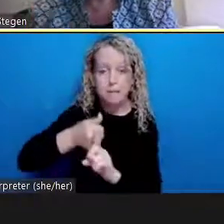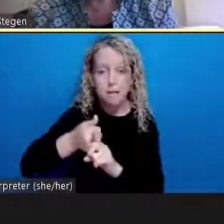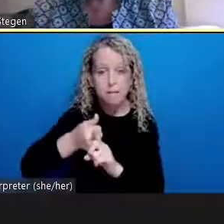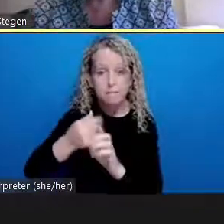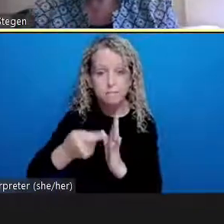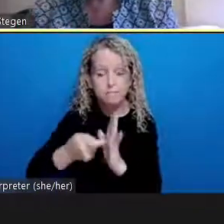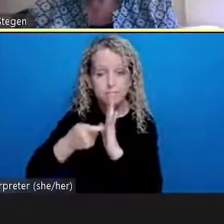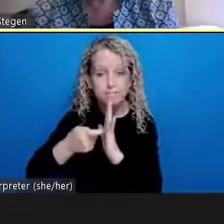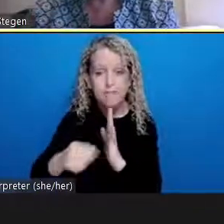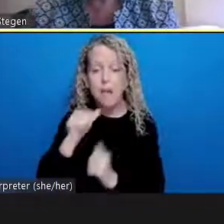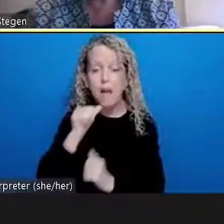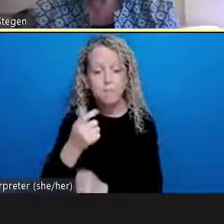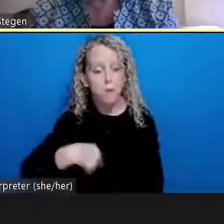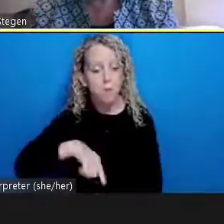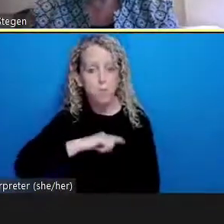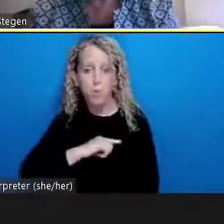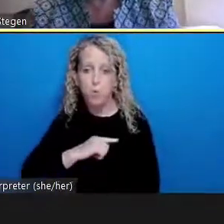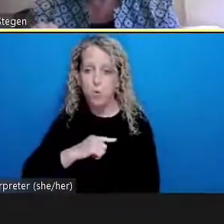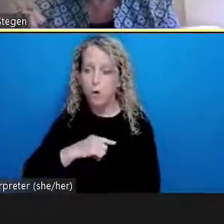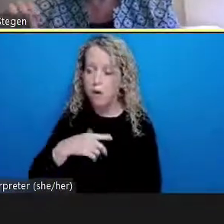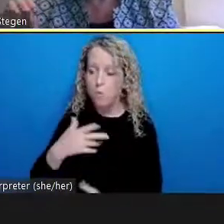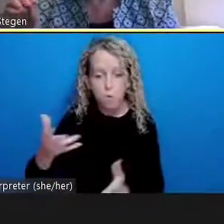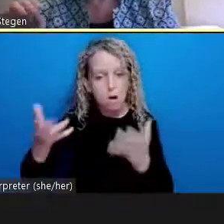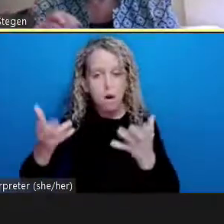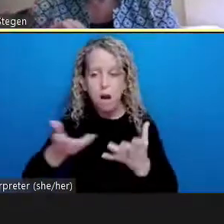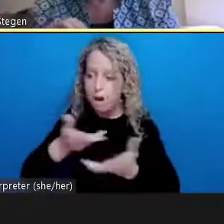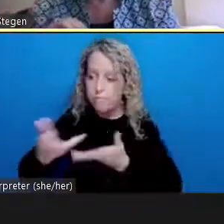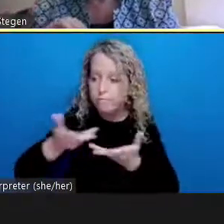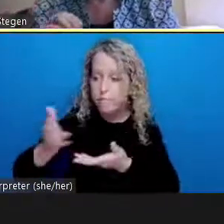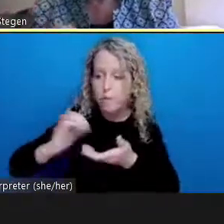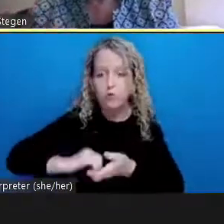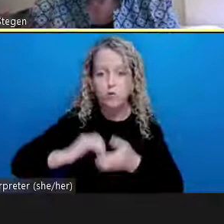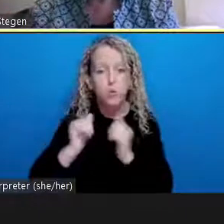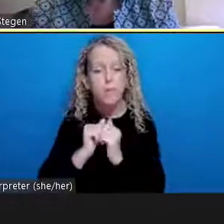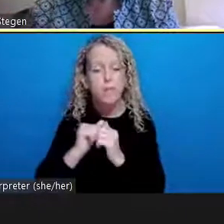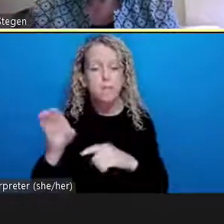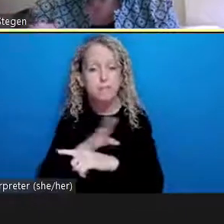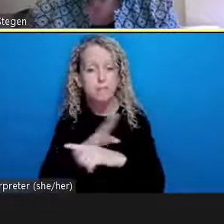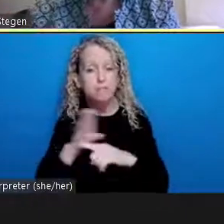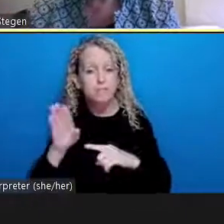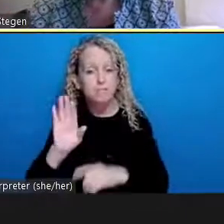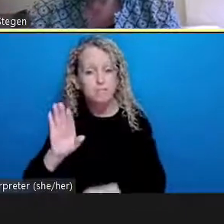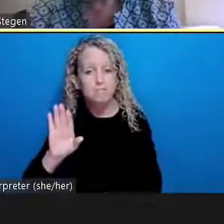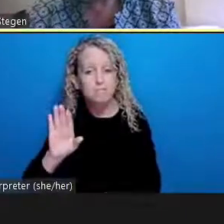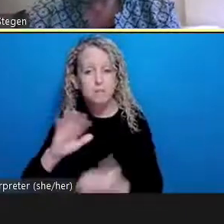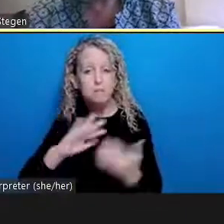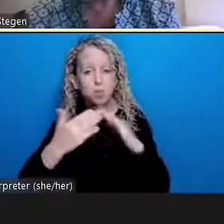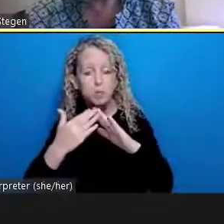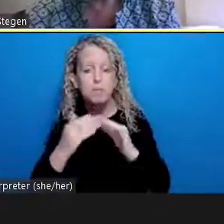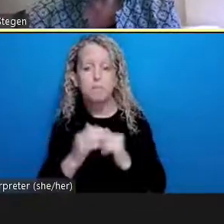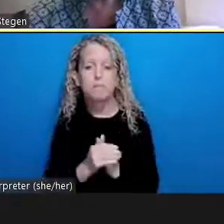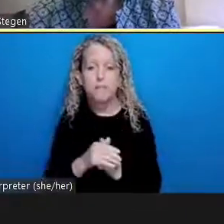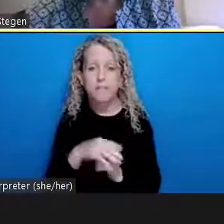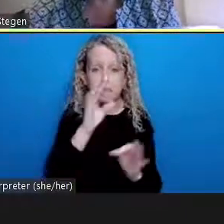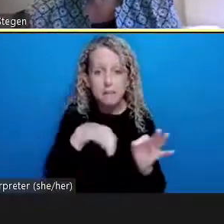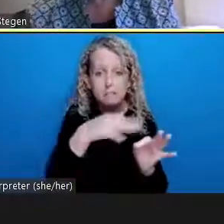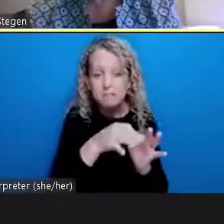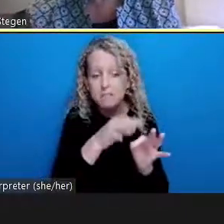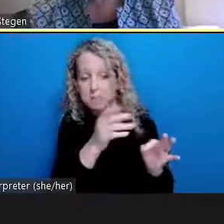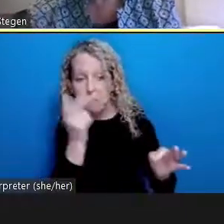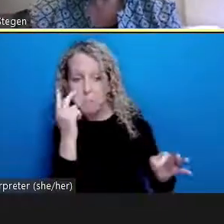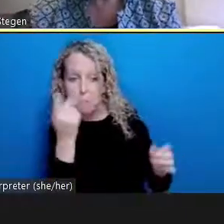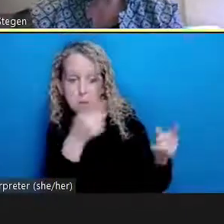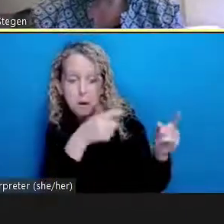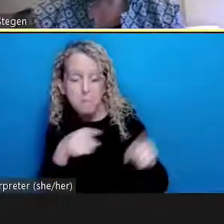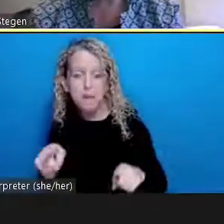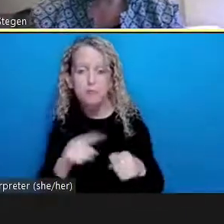establish partnerships with the business community. We would love to support some prototypes, areas of research, and we encourage